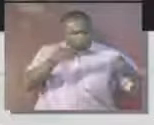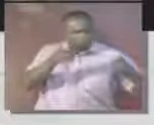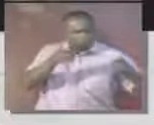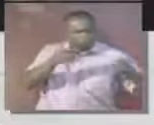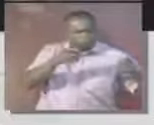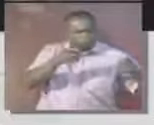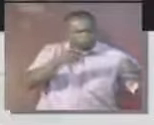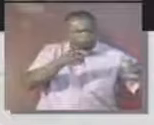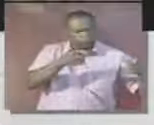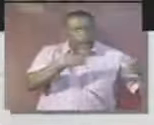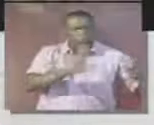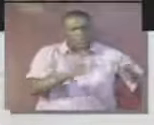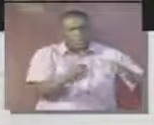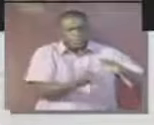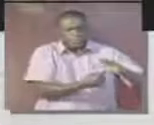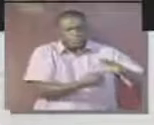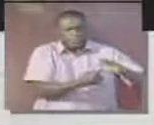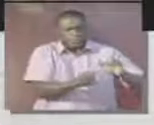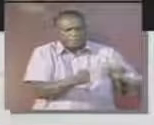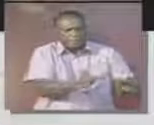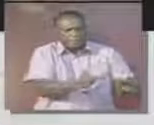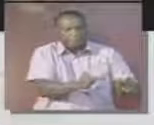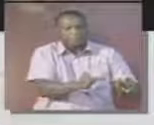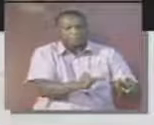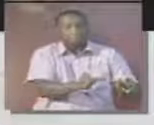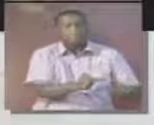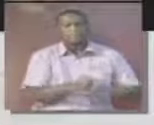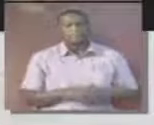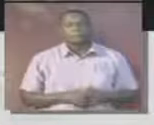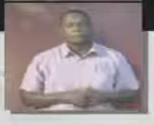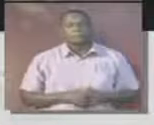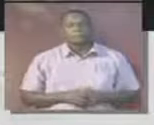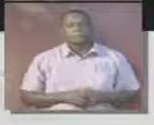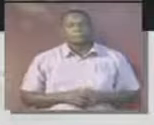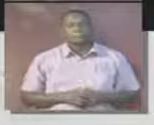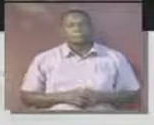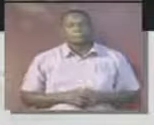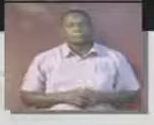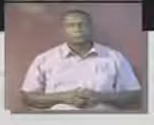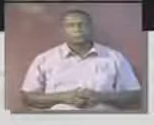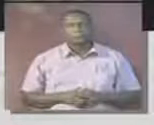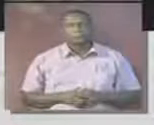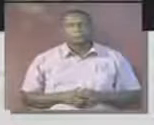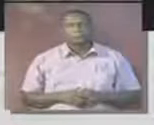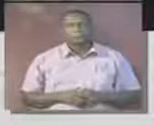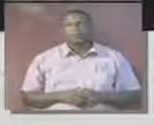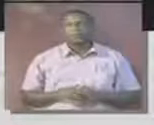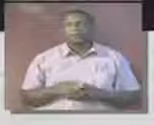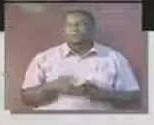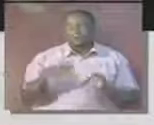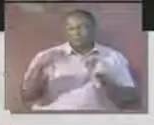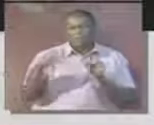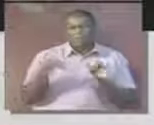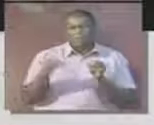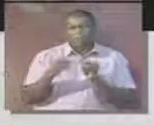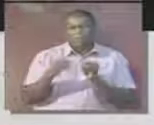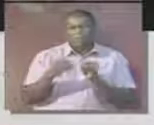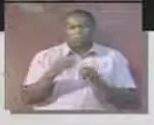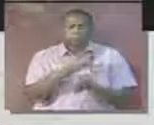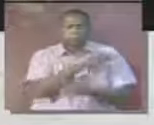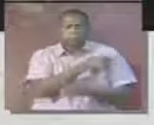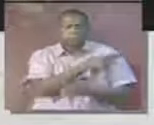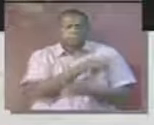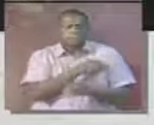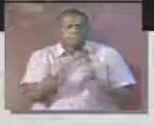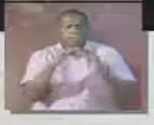15 facilities. And now I'll move on to the actual breakdown in terms of the hospital